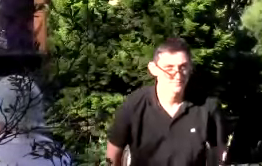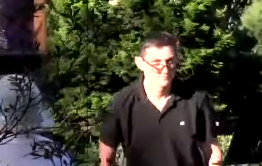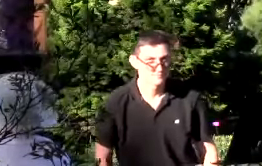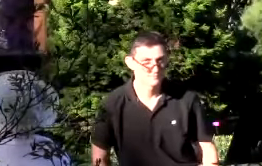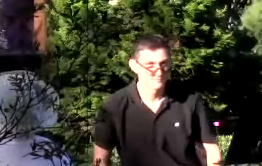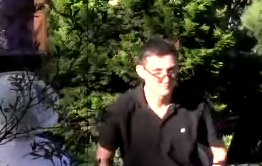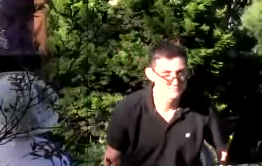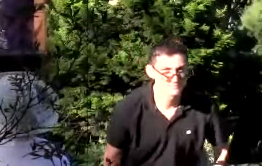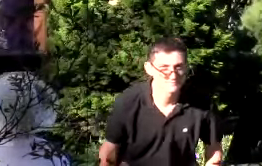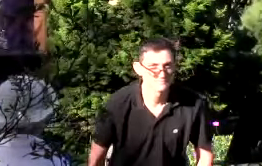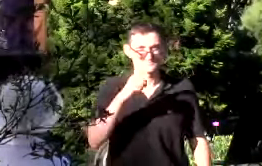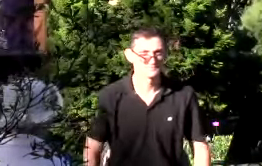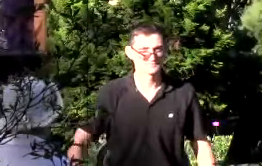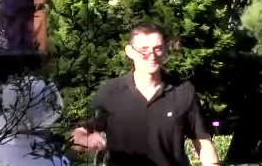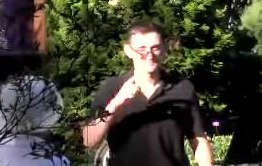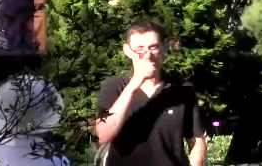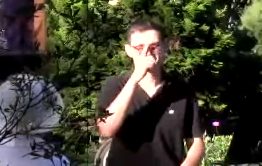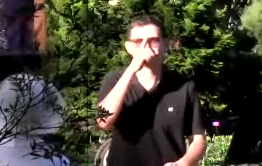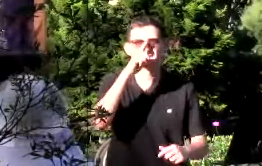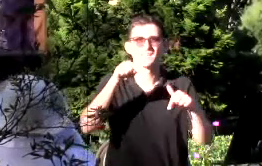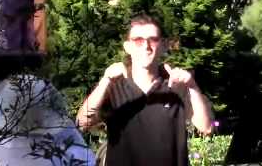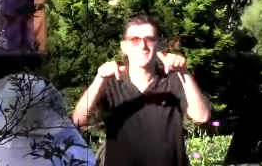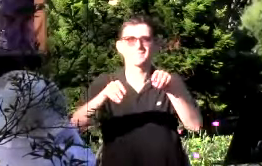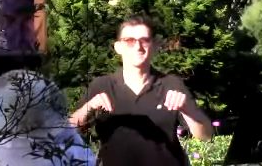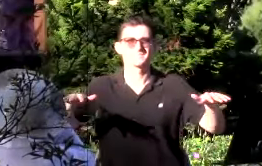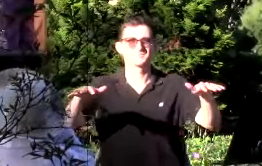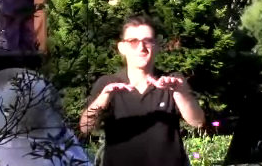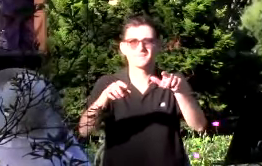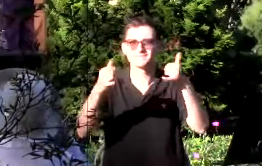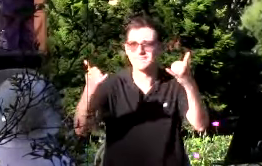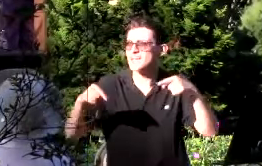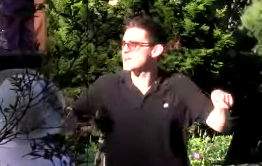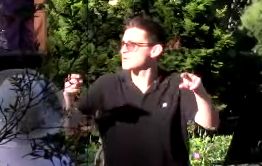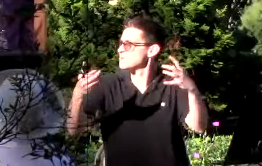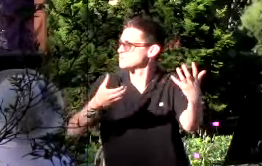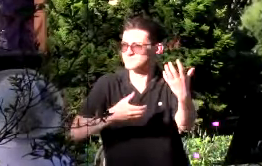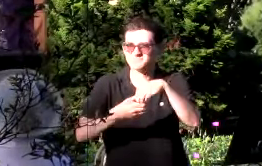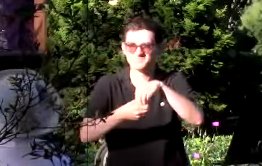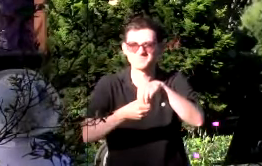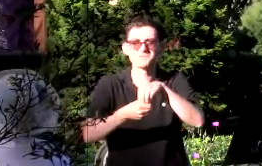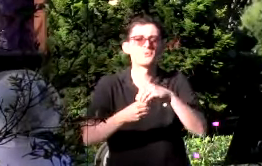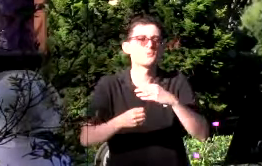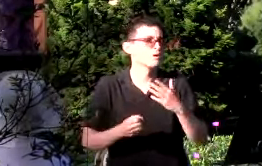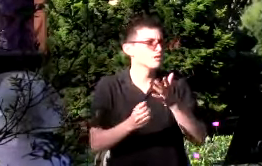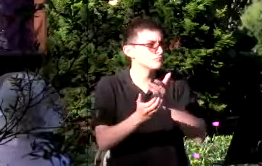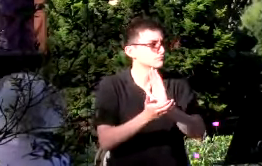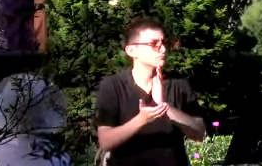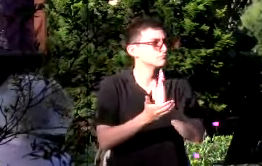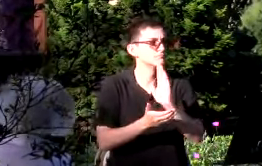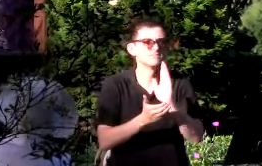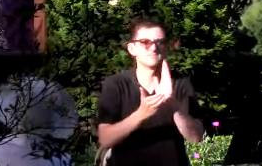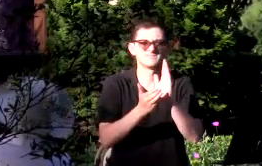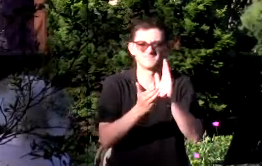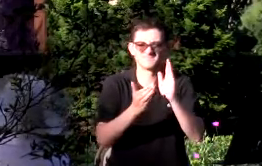We say, may this space, may the spaces in which you are gathered be wide enough to receive all who hunger for